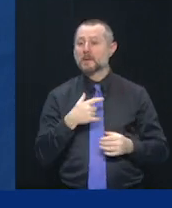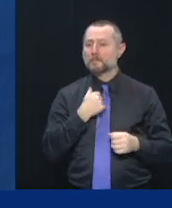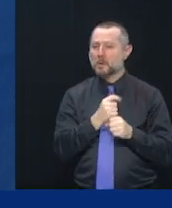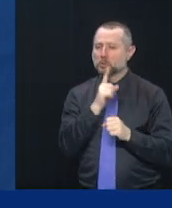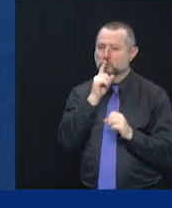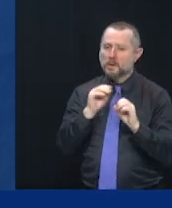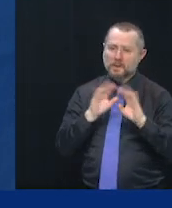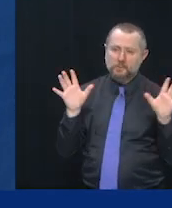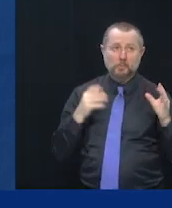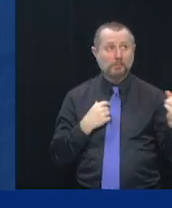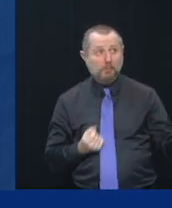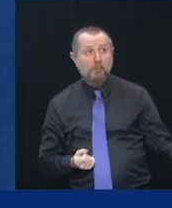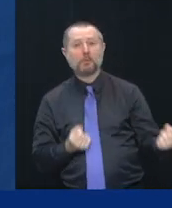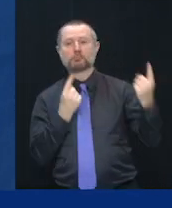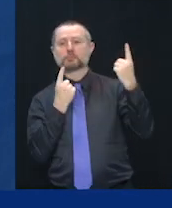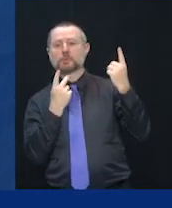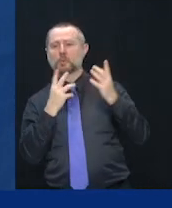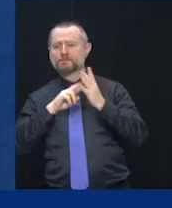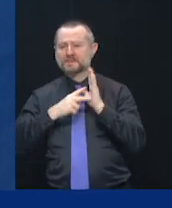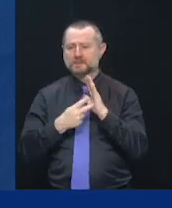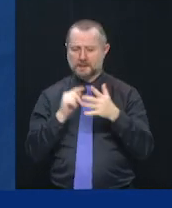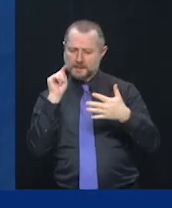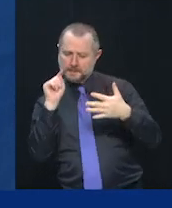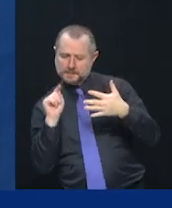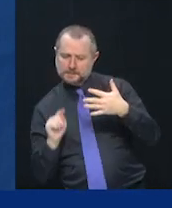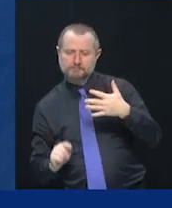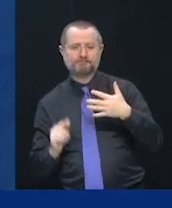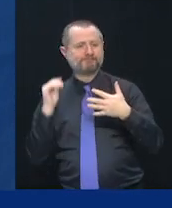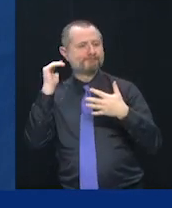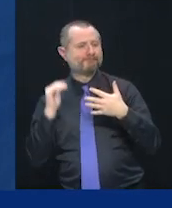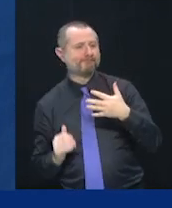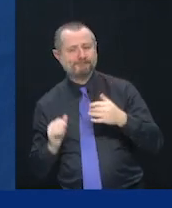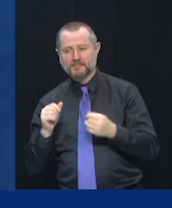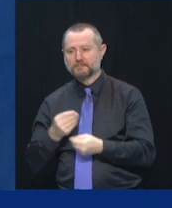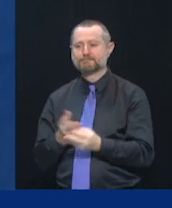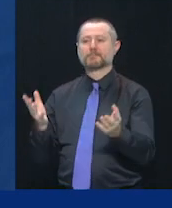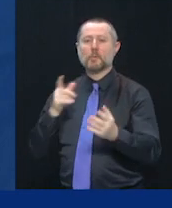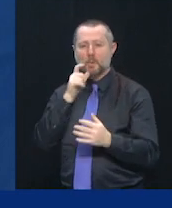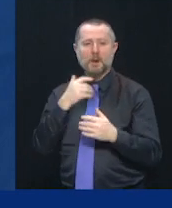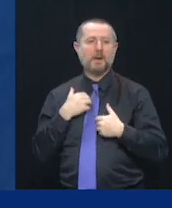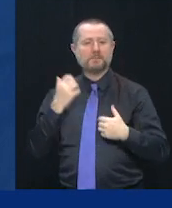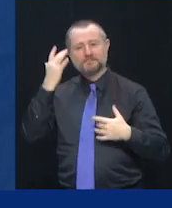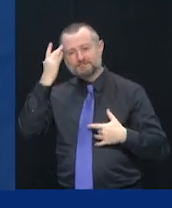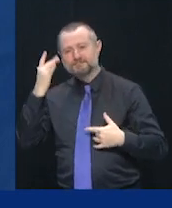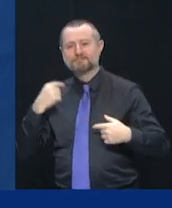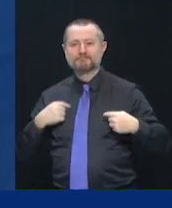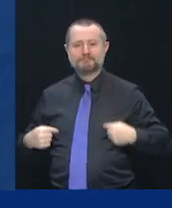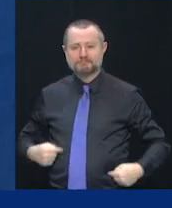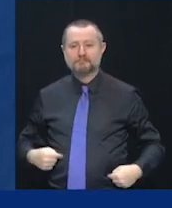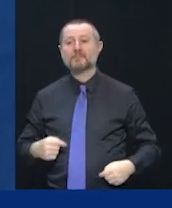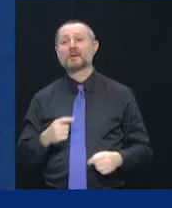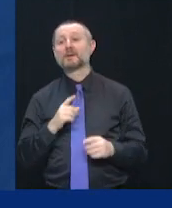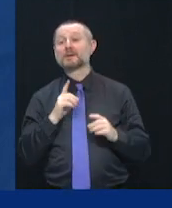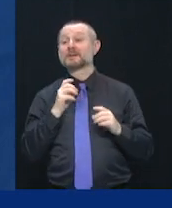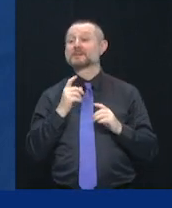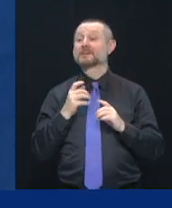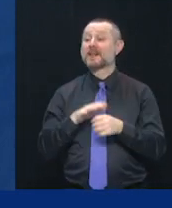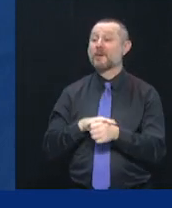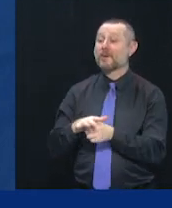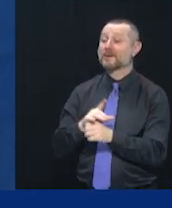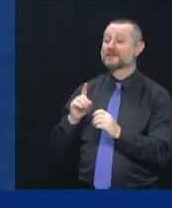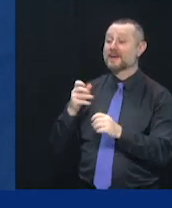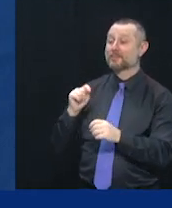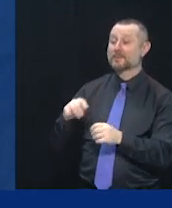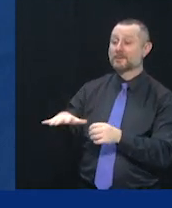some definitions, but we're basically going to follow the CDC guidance. Local health departments have a week. Hospitals, you have 1